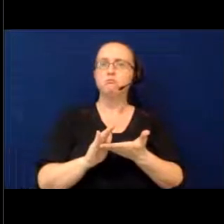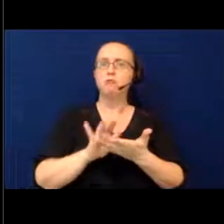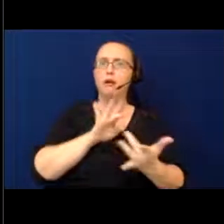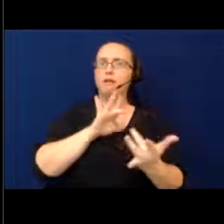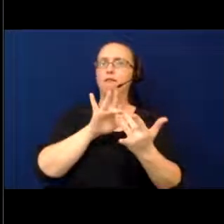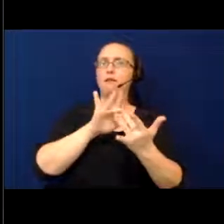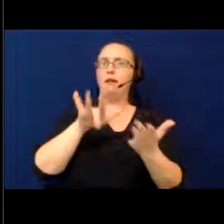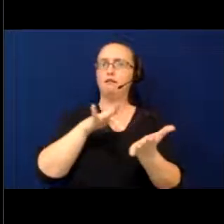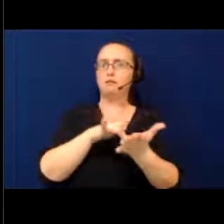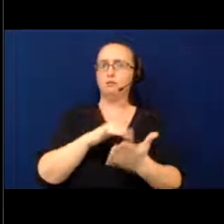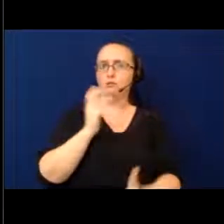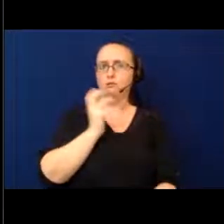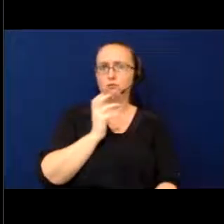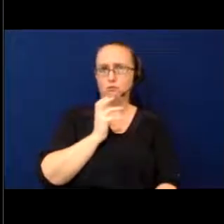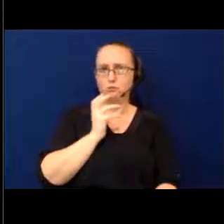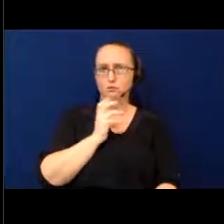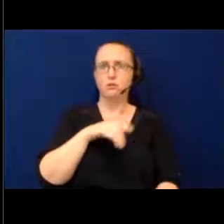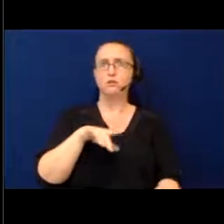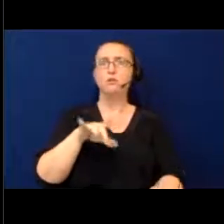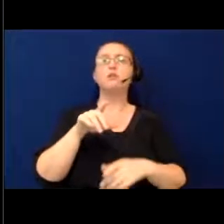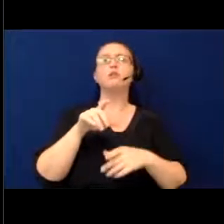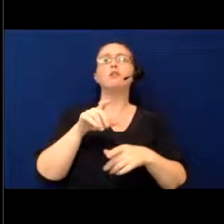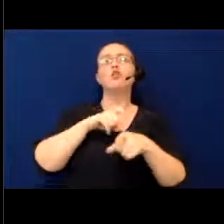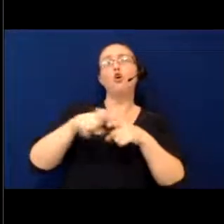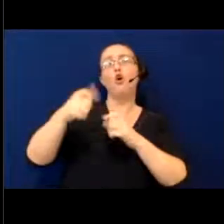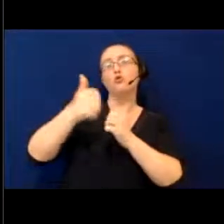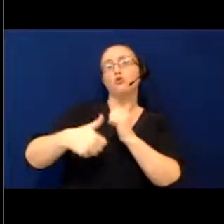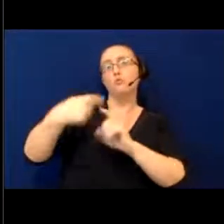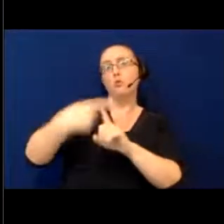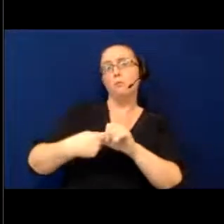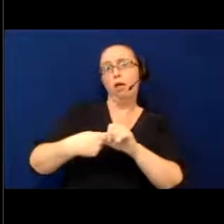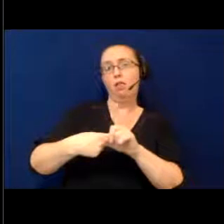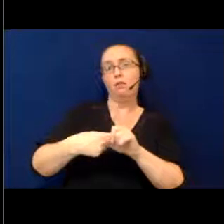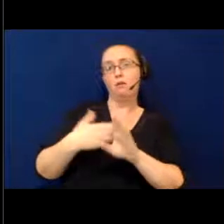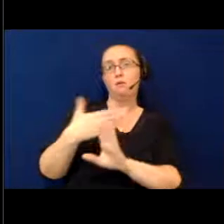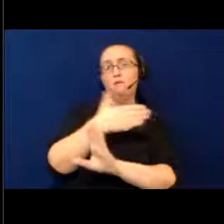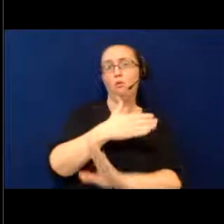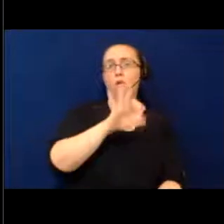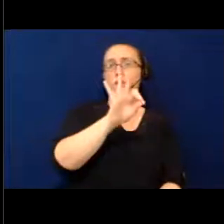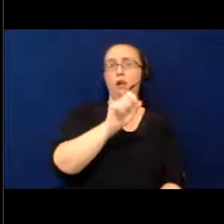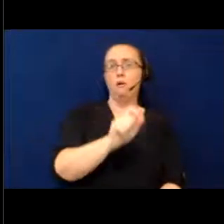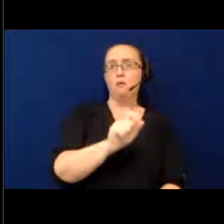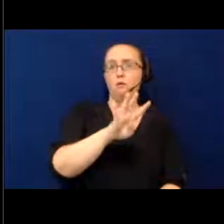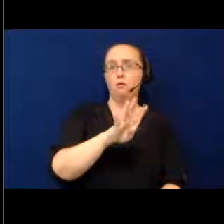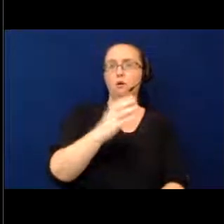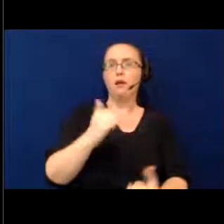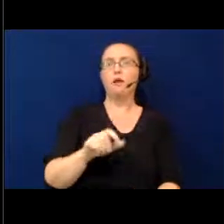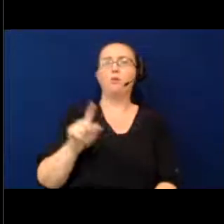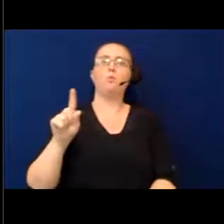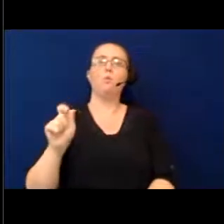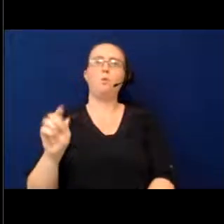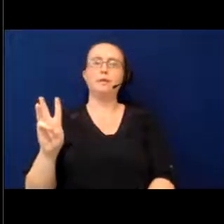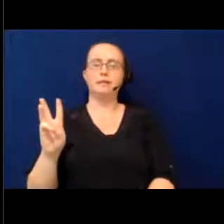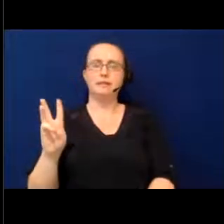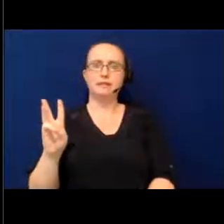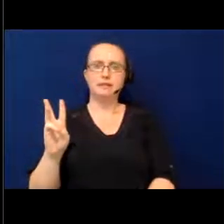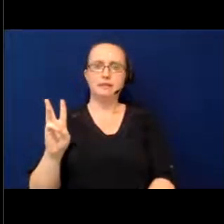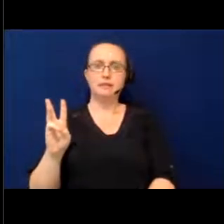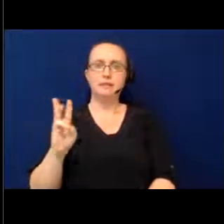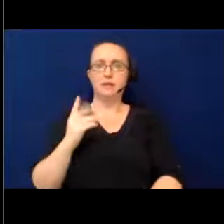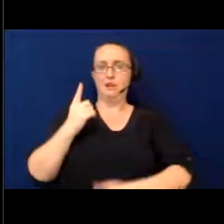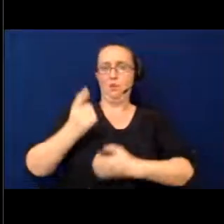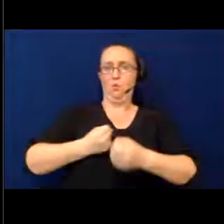significantly. Calls per month per counselor went from 9.4 to only 1.6. And over a year's